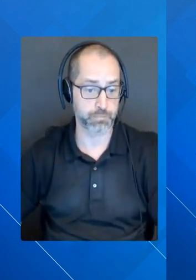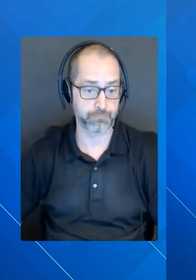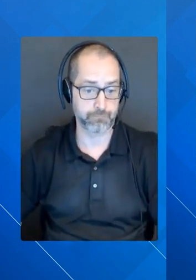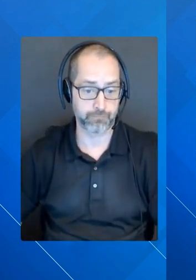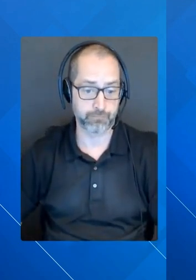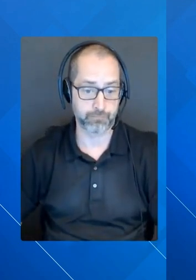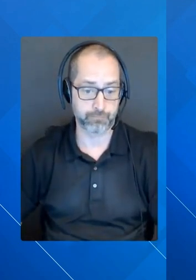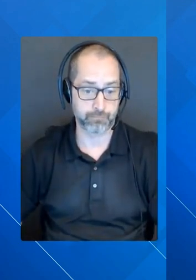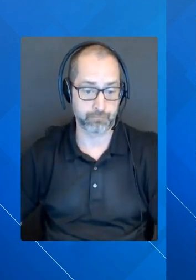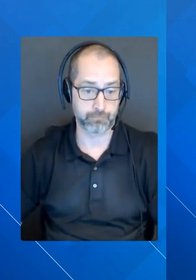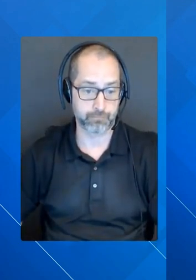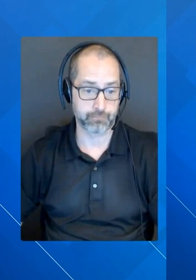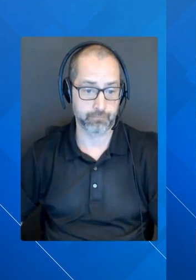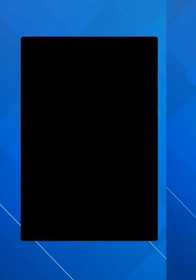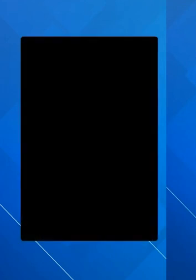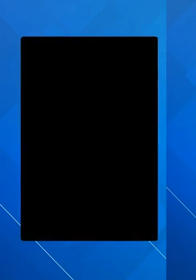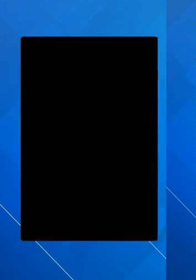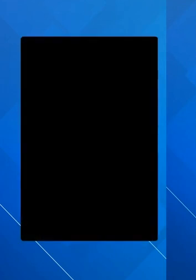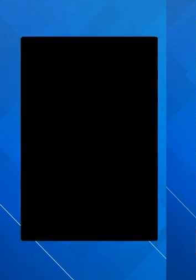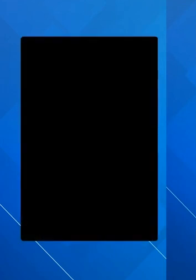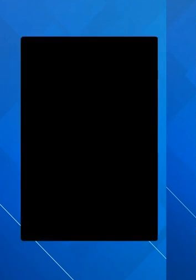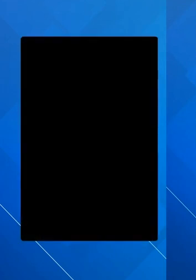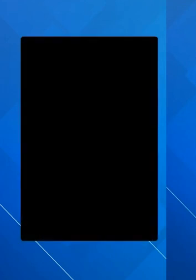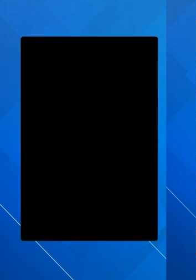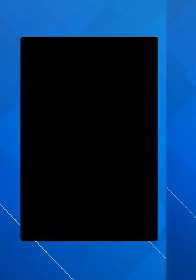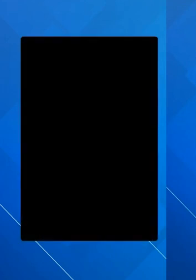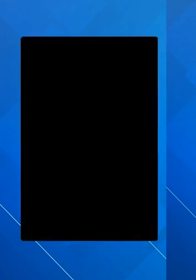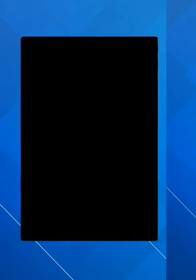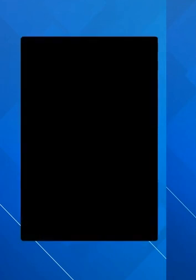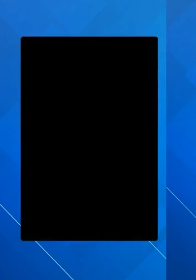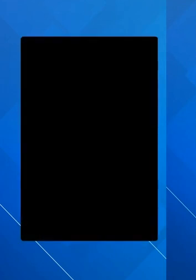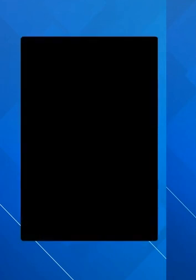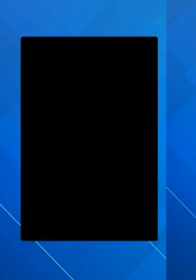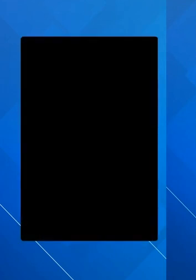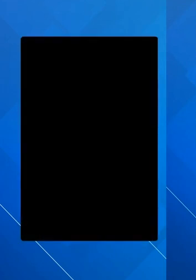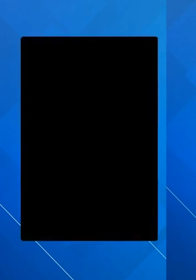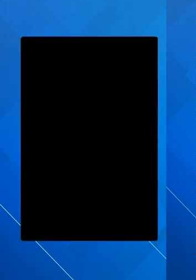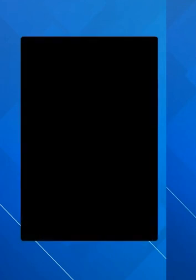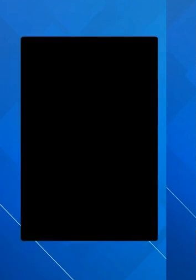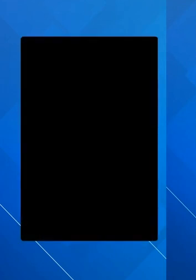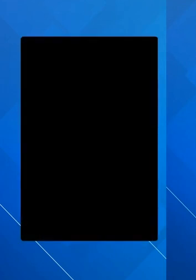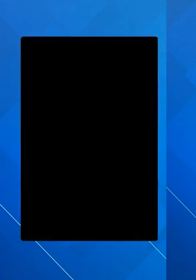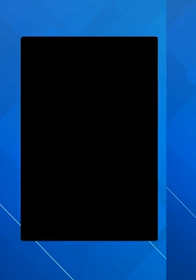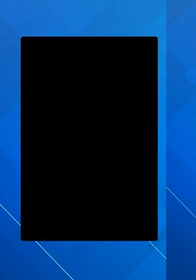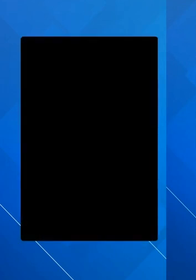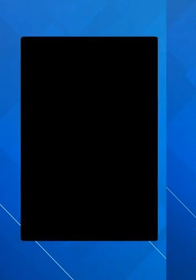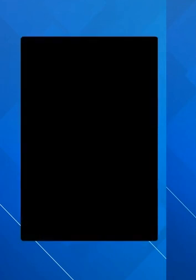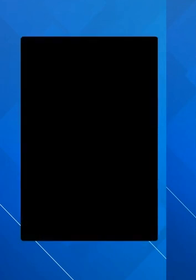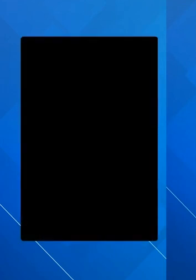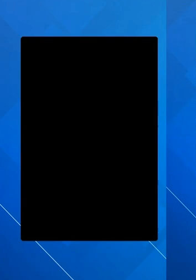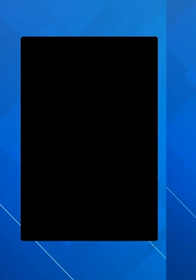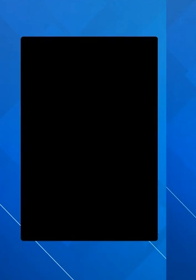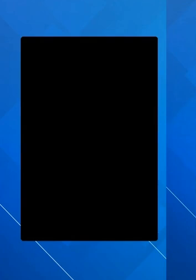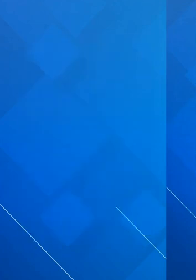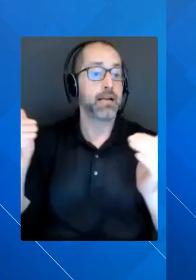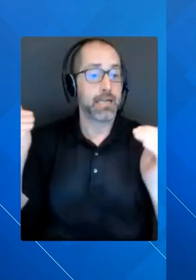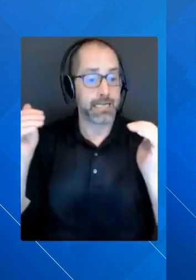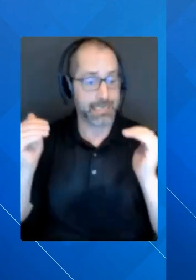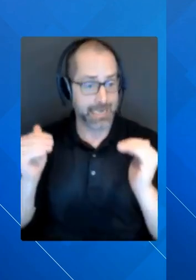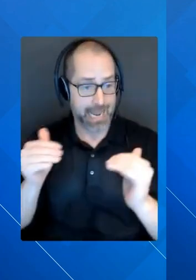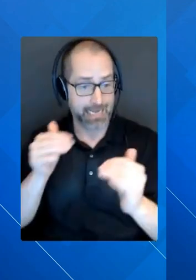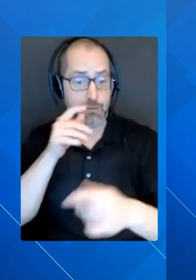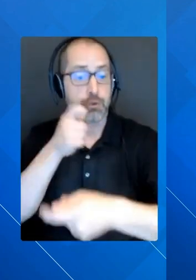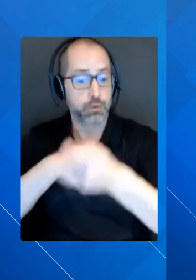to take in just one afternoon. So next, we'll be switching over to our live Q&A session where all of